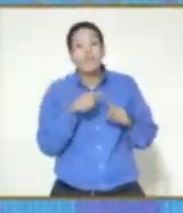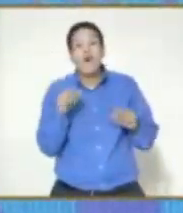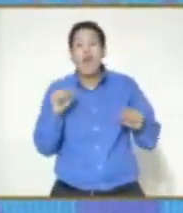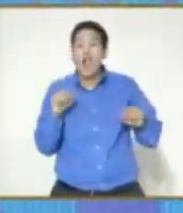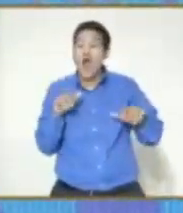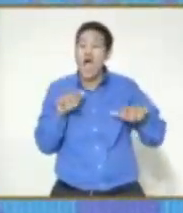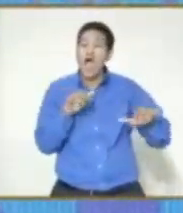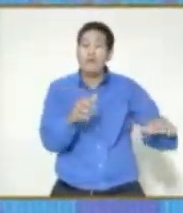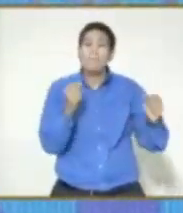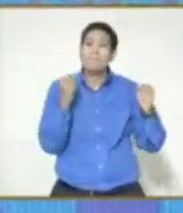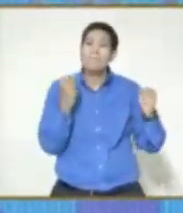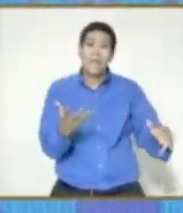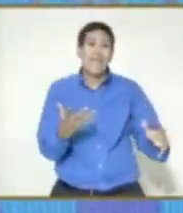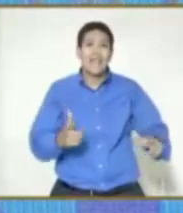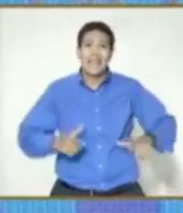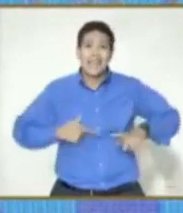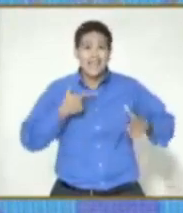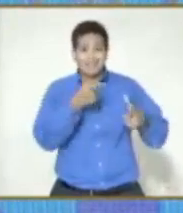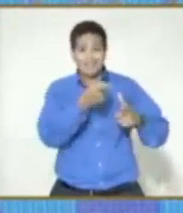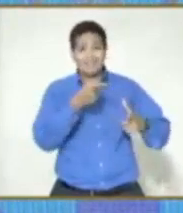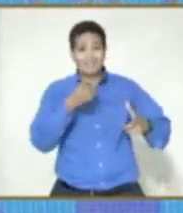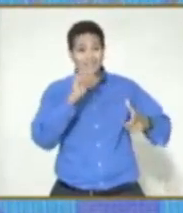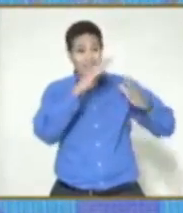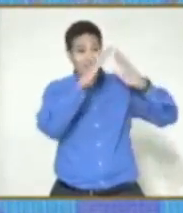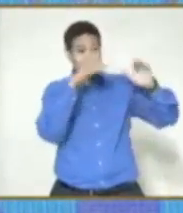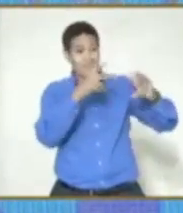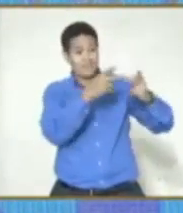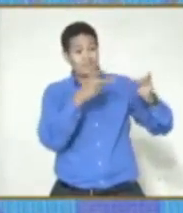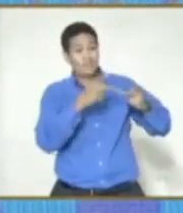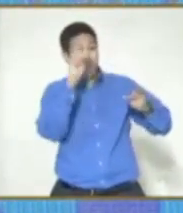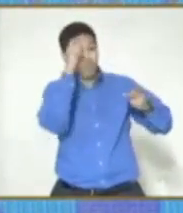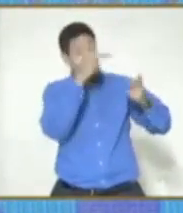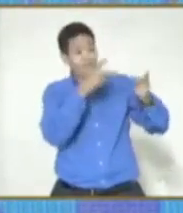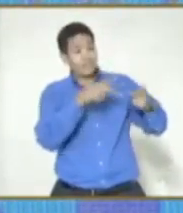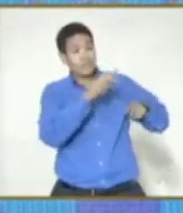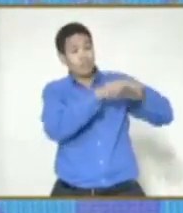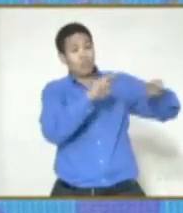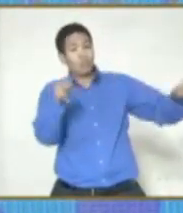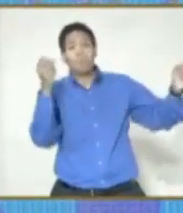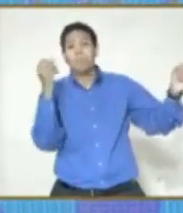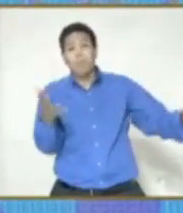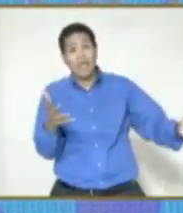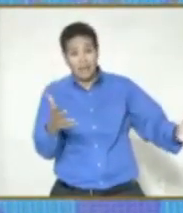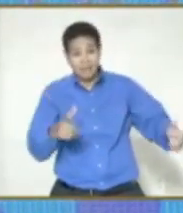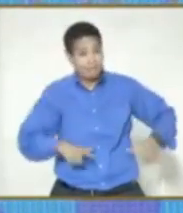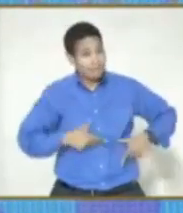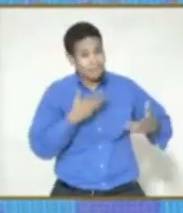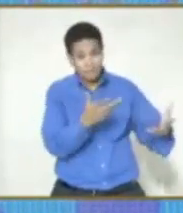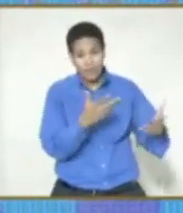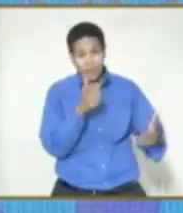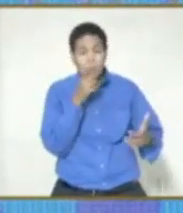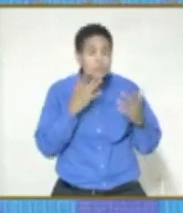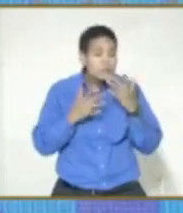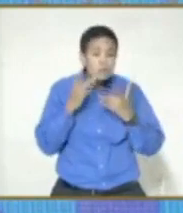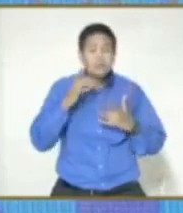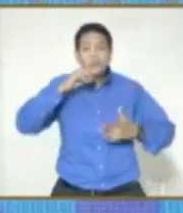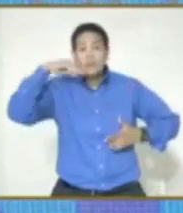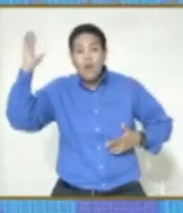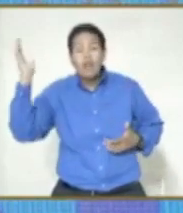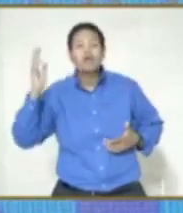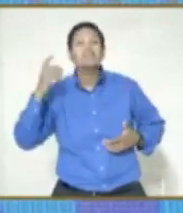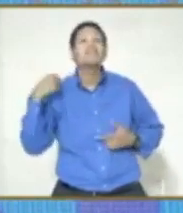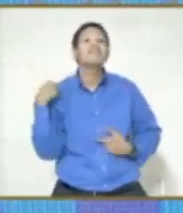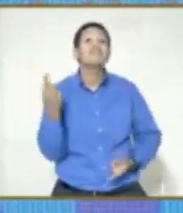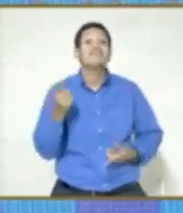overcrowding of the infirmaries. Since 2016, we have built